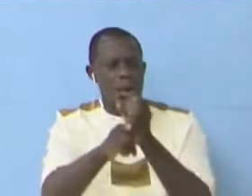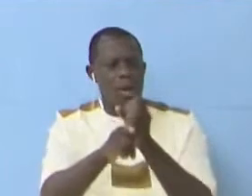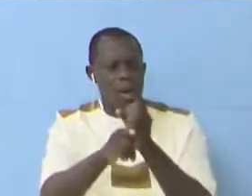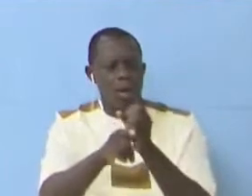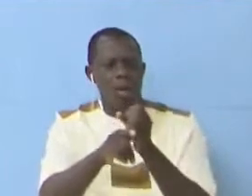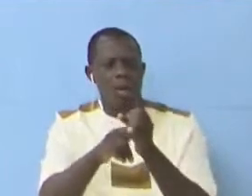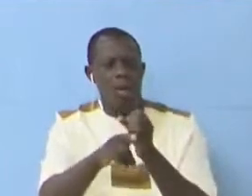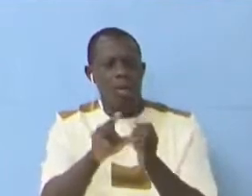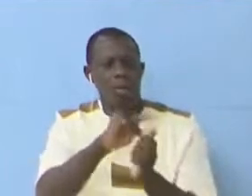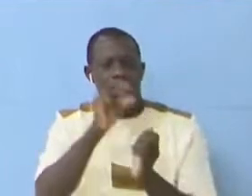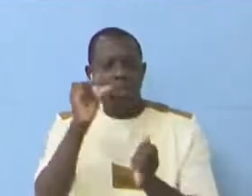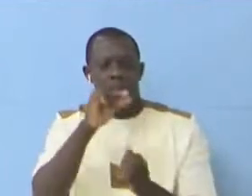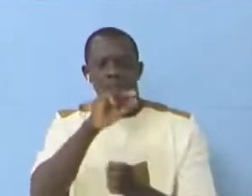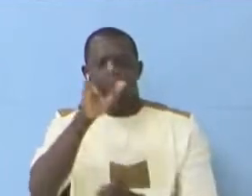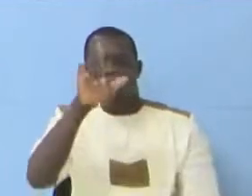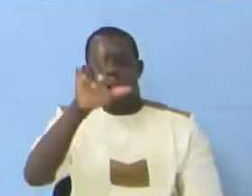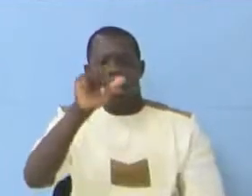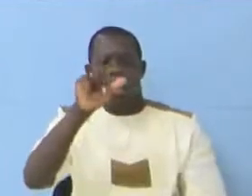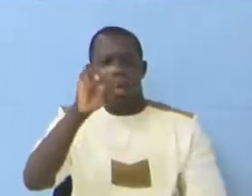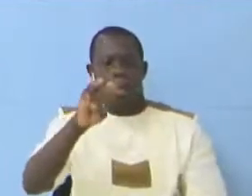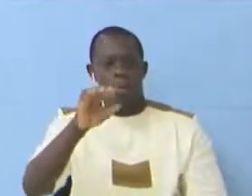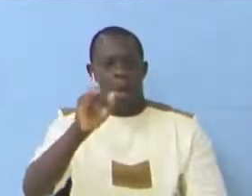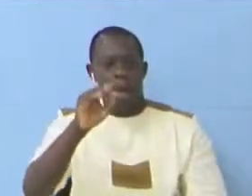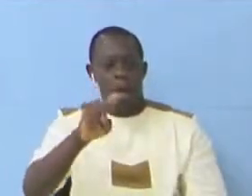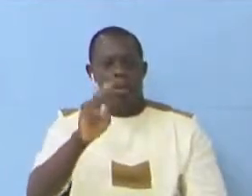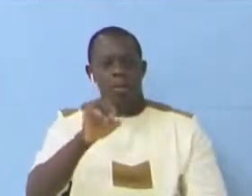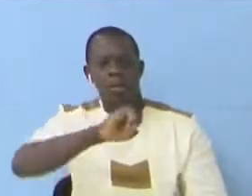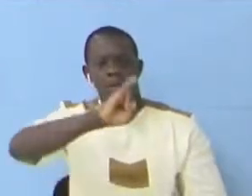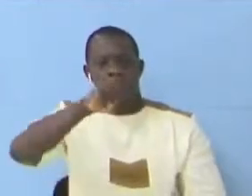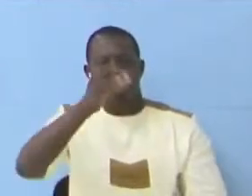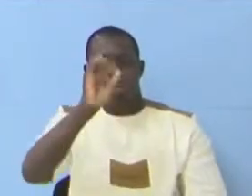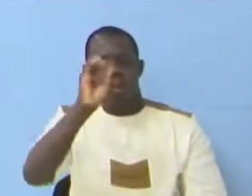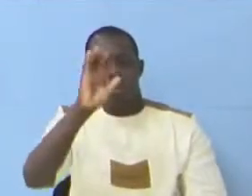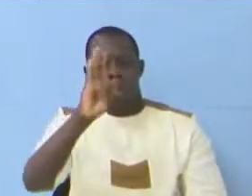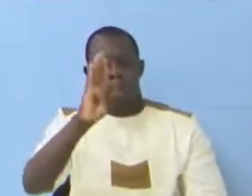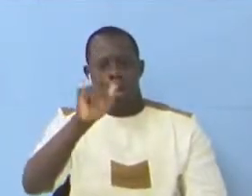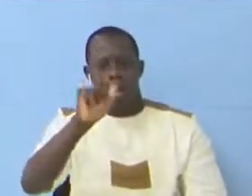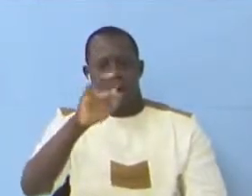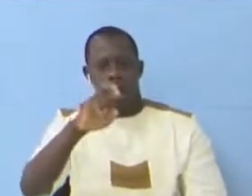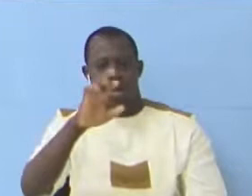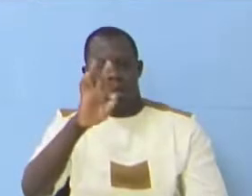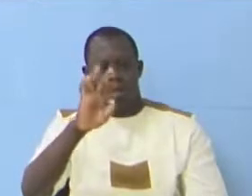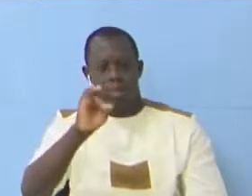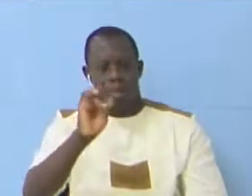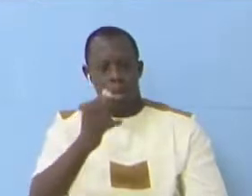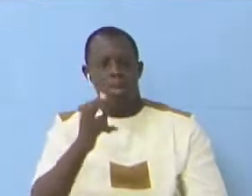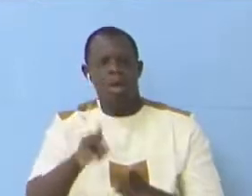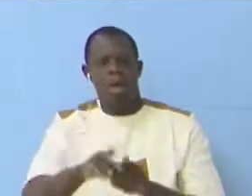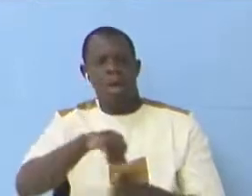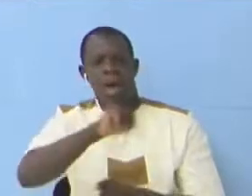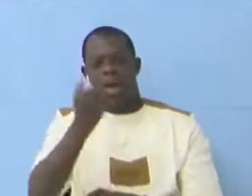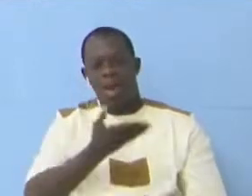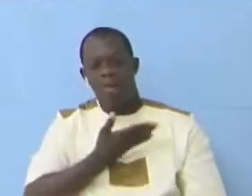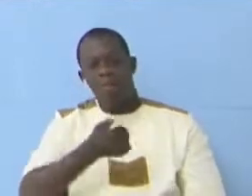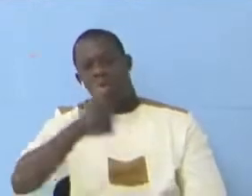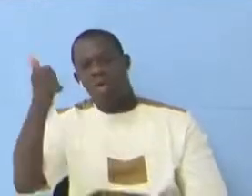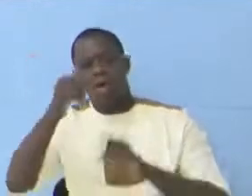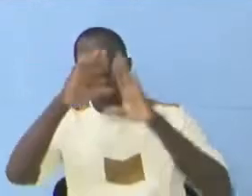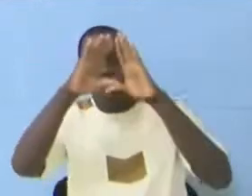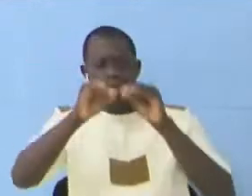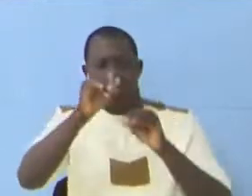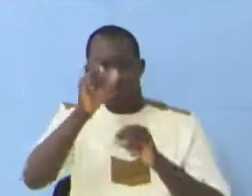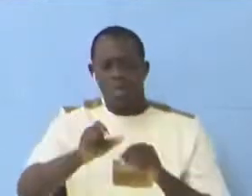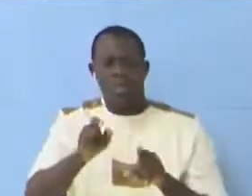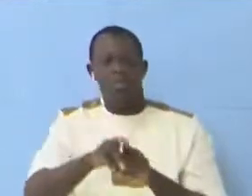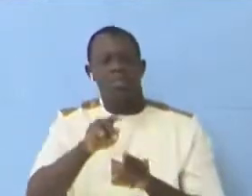Lamin Jobate. ki ko toppoon mooy Lamine Jobaate. Then you have the other officers, Babukar Diallo. nga am na ñeneen